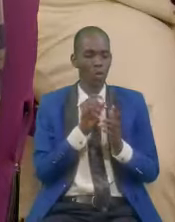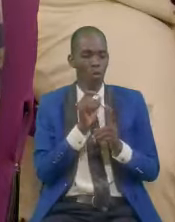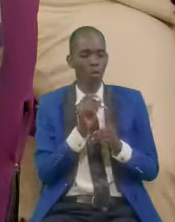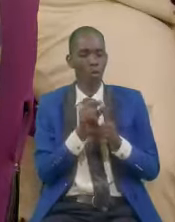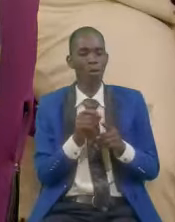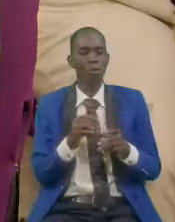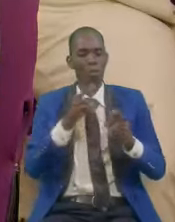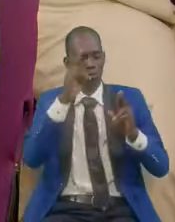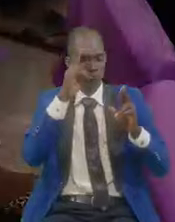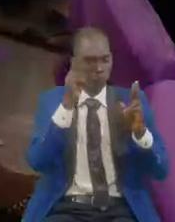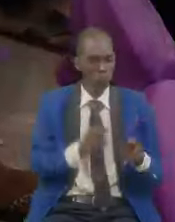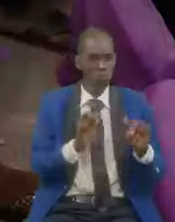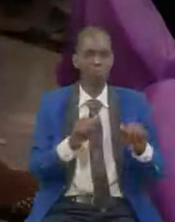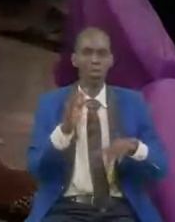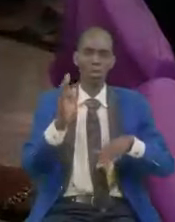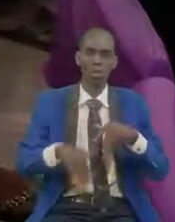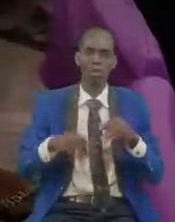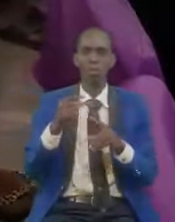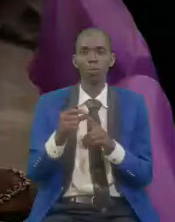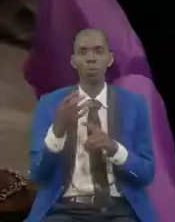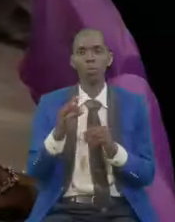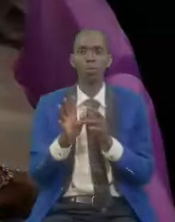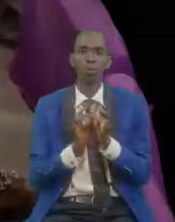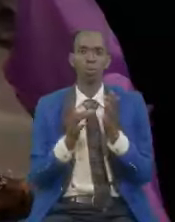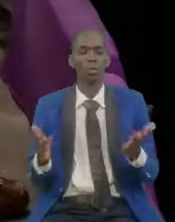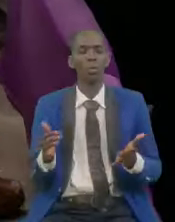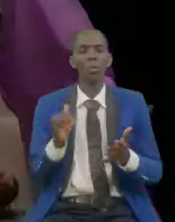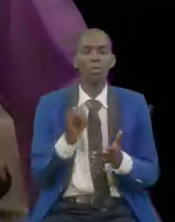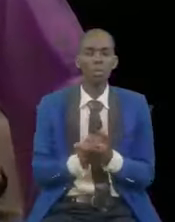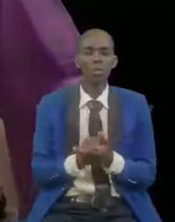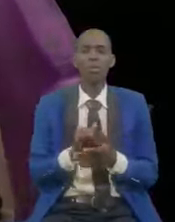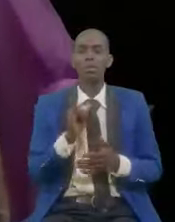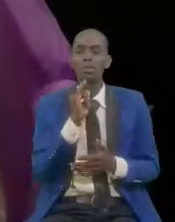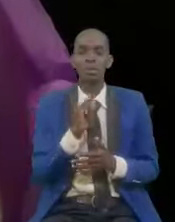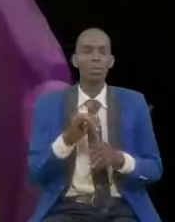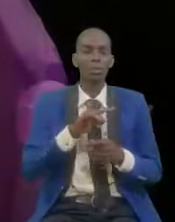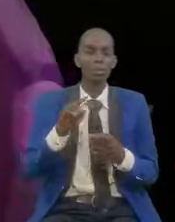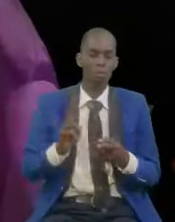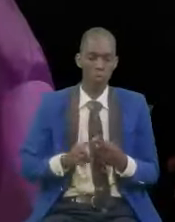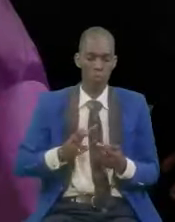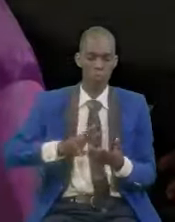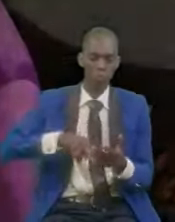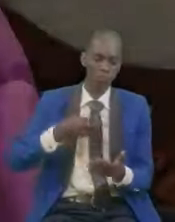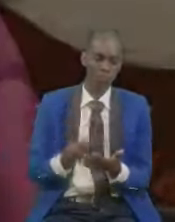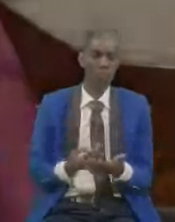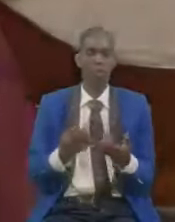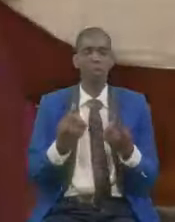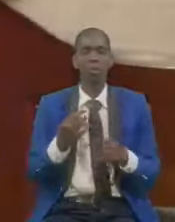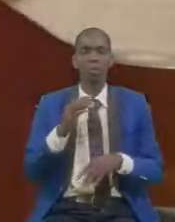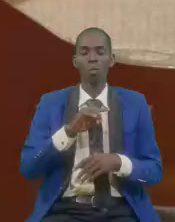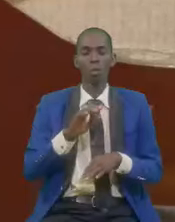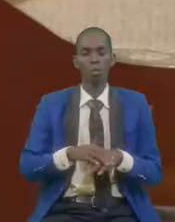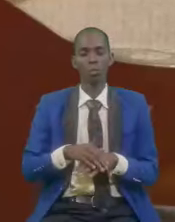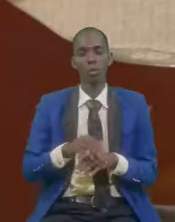superior to the word of the Bible. That's where downfall comes, when a preacher